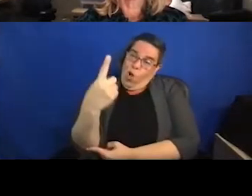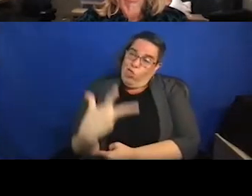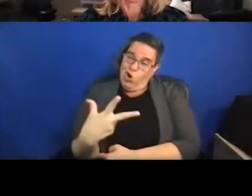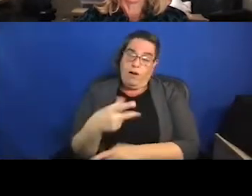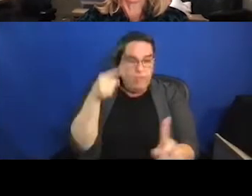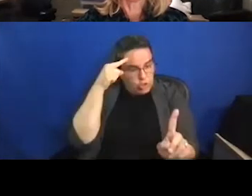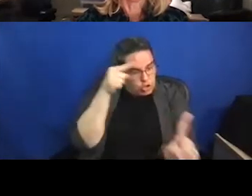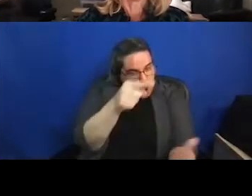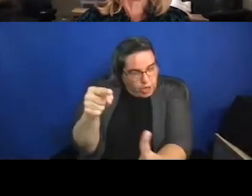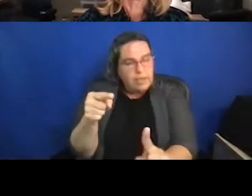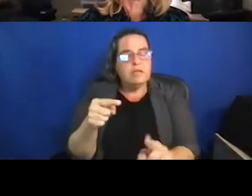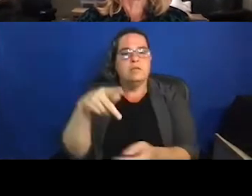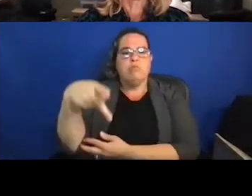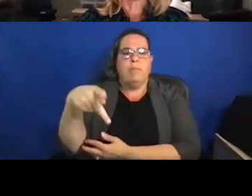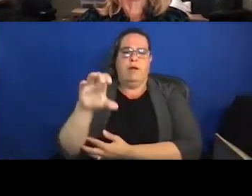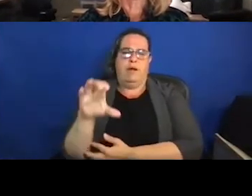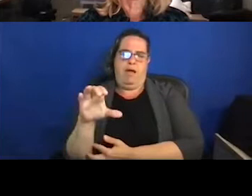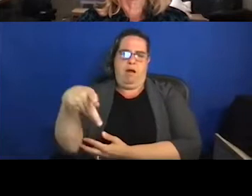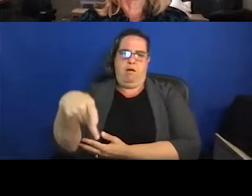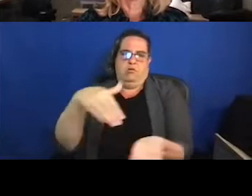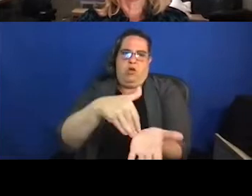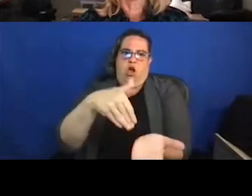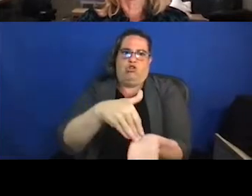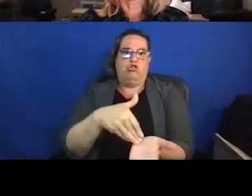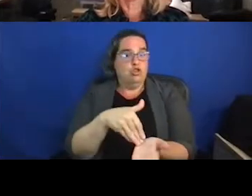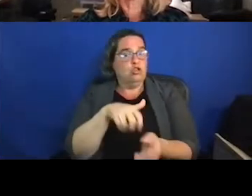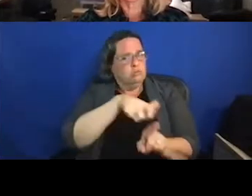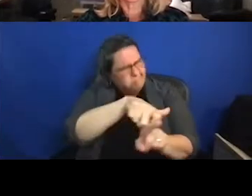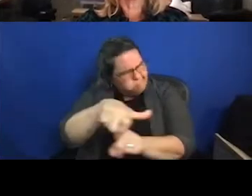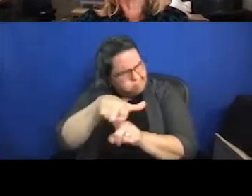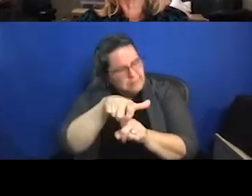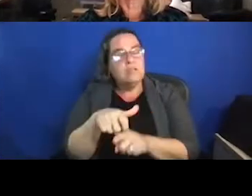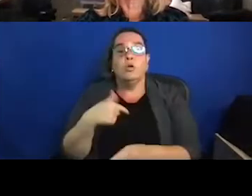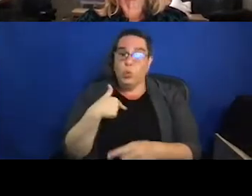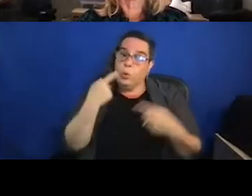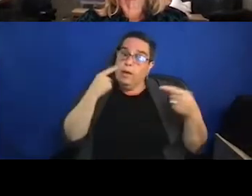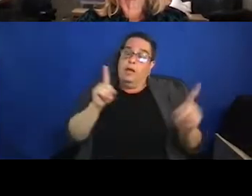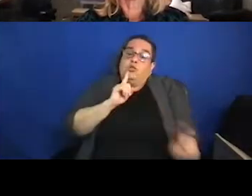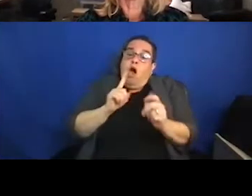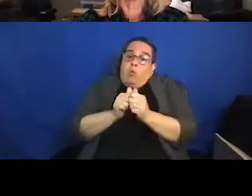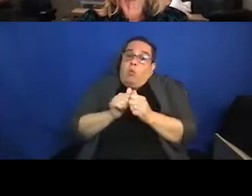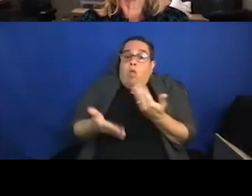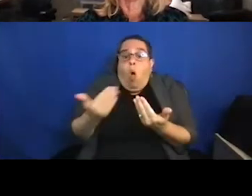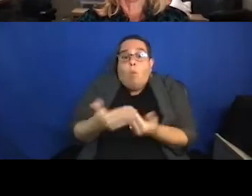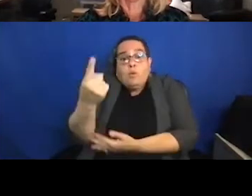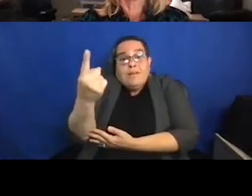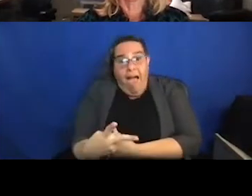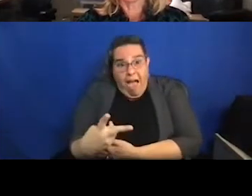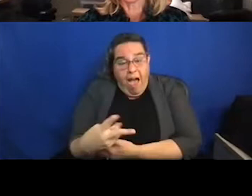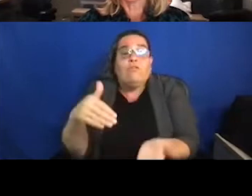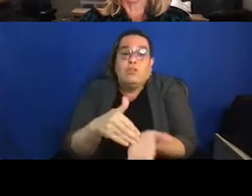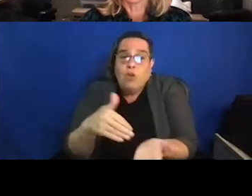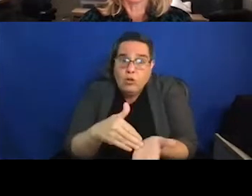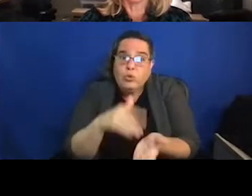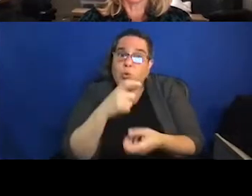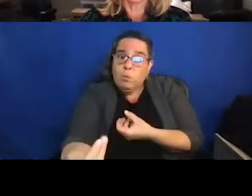improve people's sense that they could be successful in quitting. Now, we were able to get to 30% or 33%, or